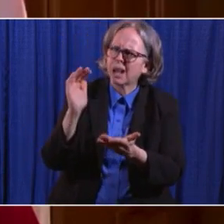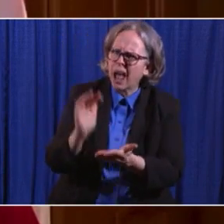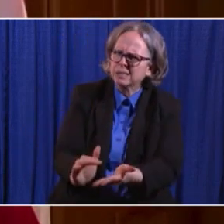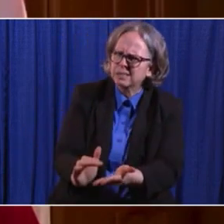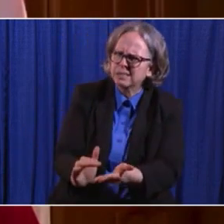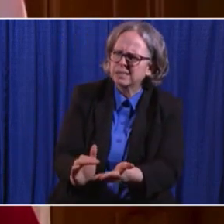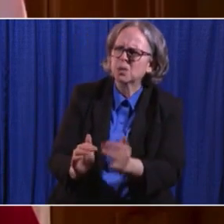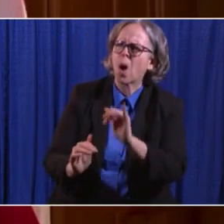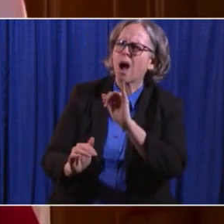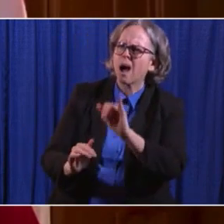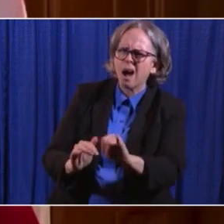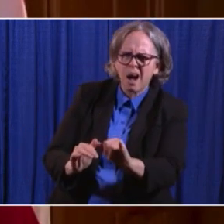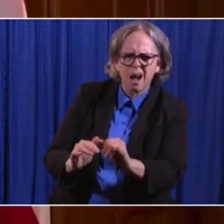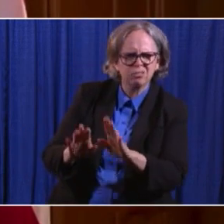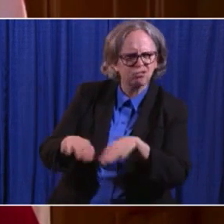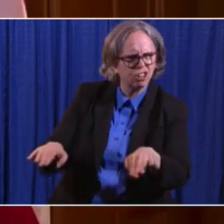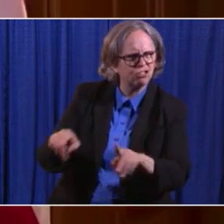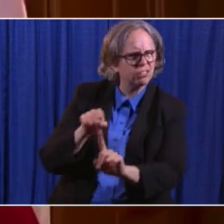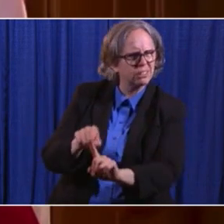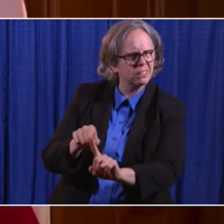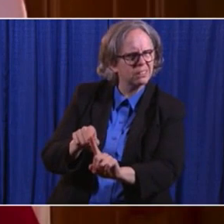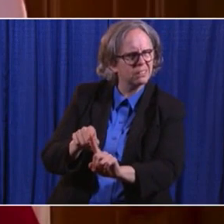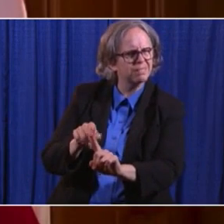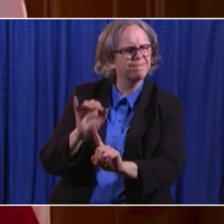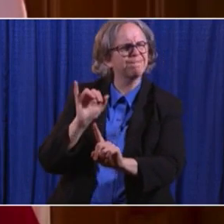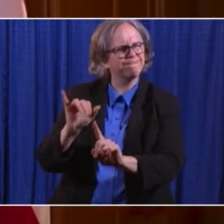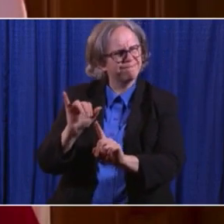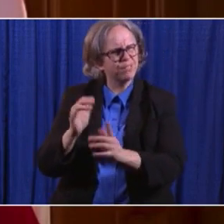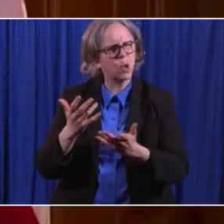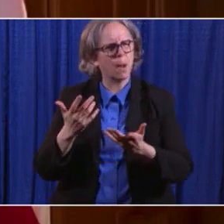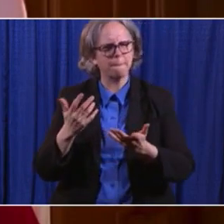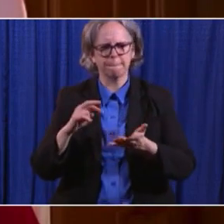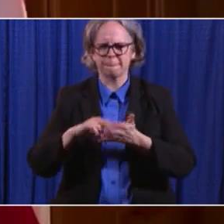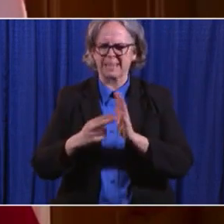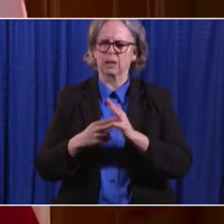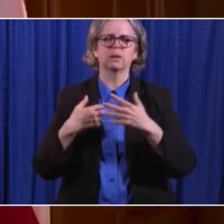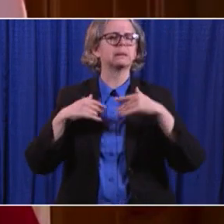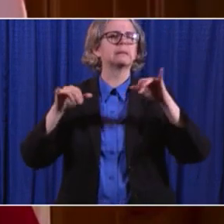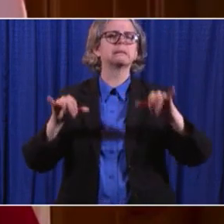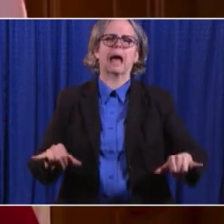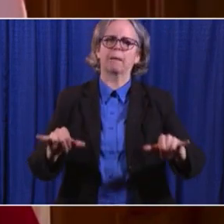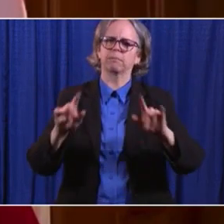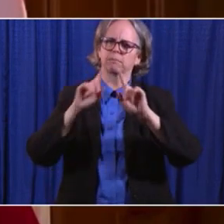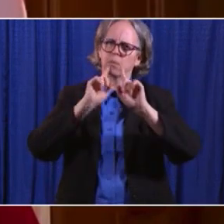essential basics is what these orders are emphasizing.